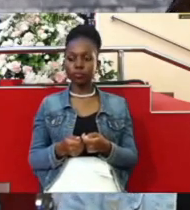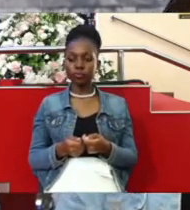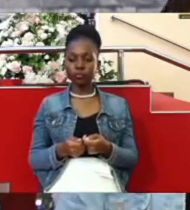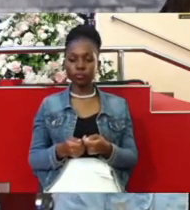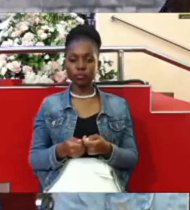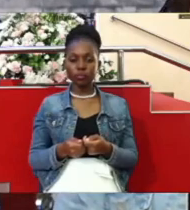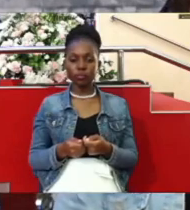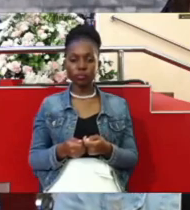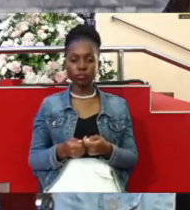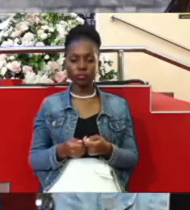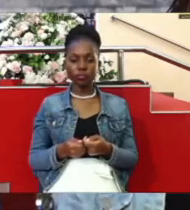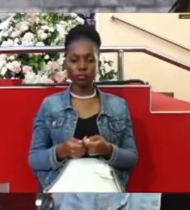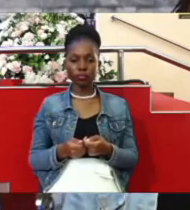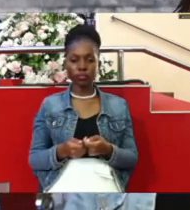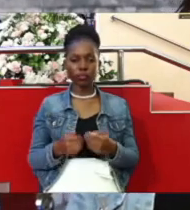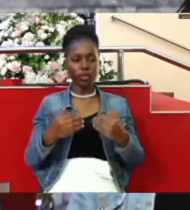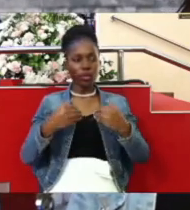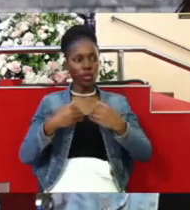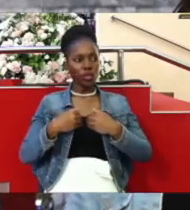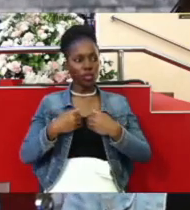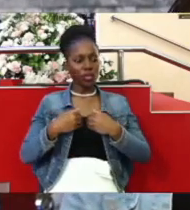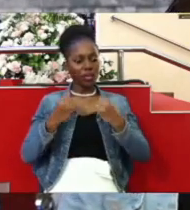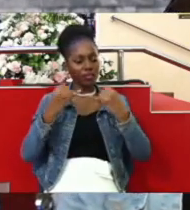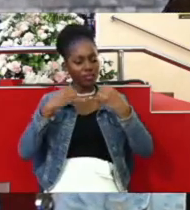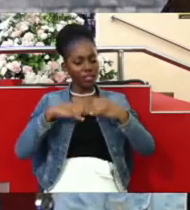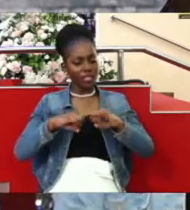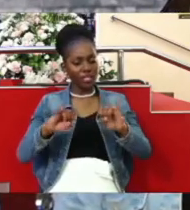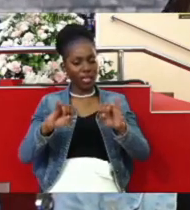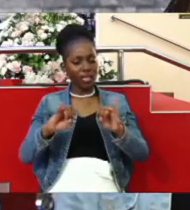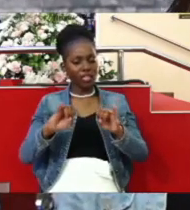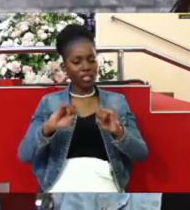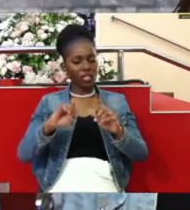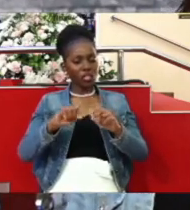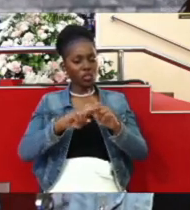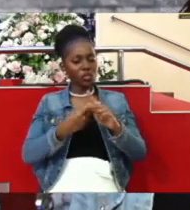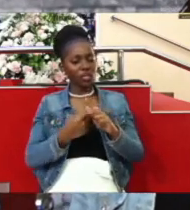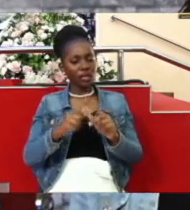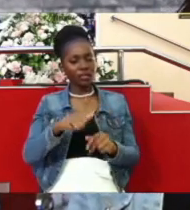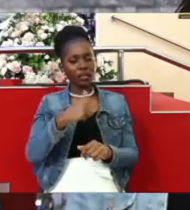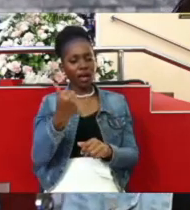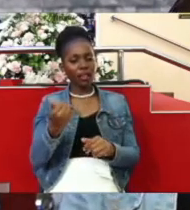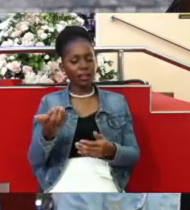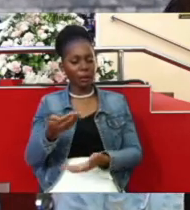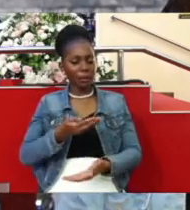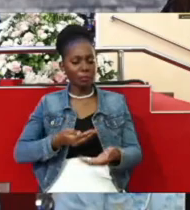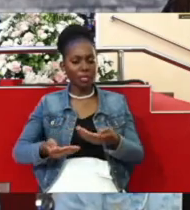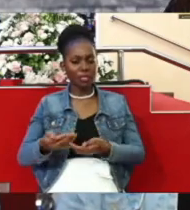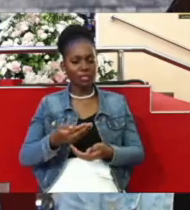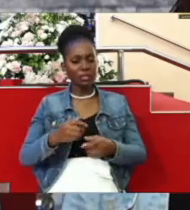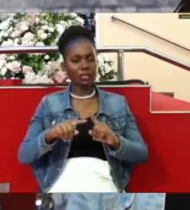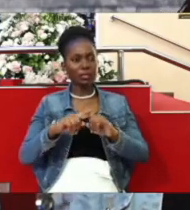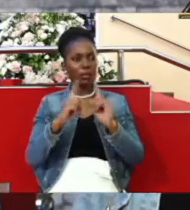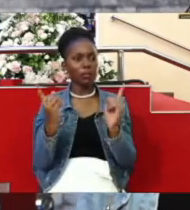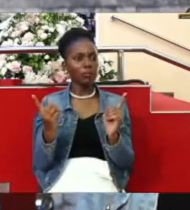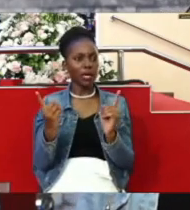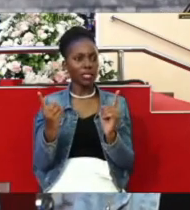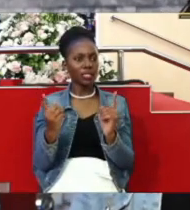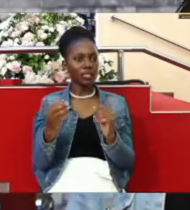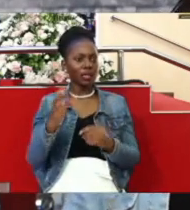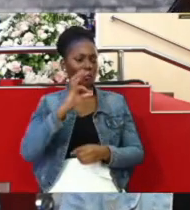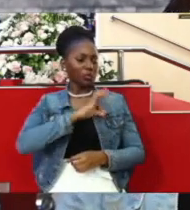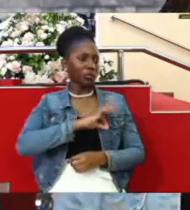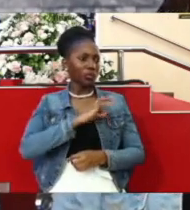tried to start up another business and nothing doing. Umejaribu kuanzisha biashara nyingine na hakuna kufaulu. You